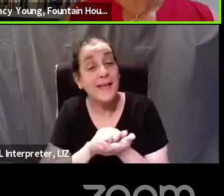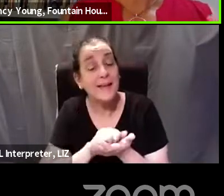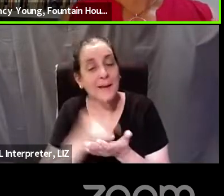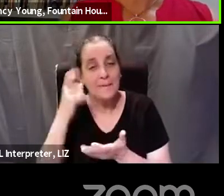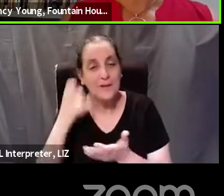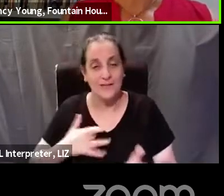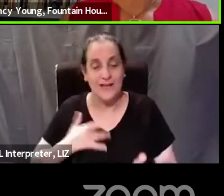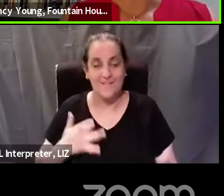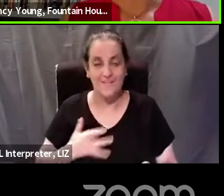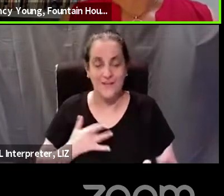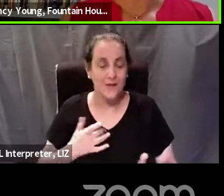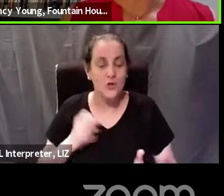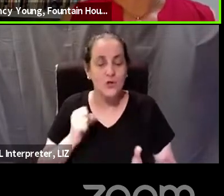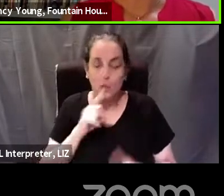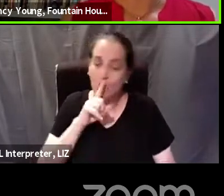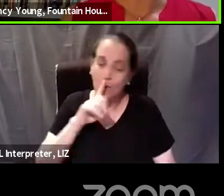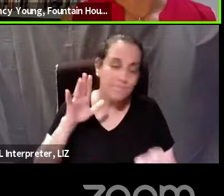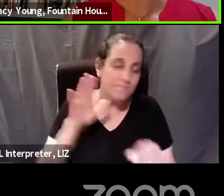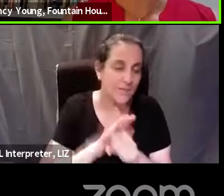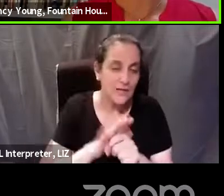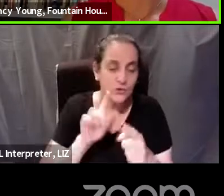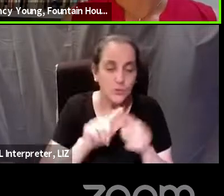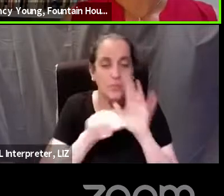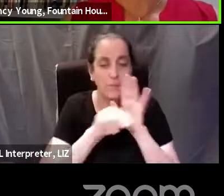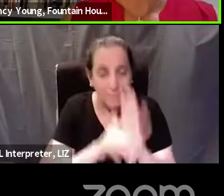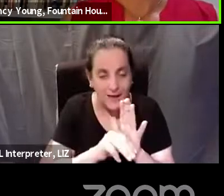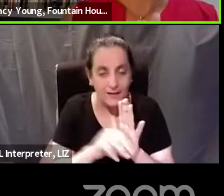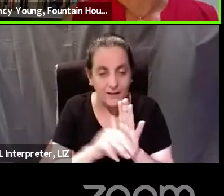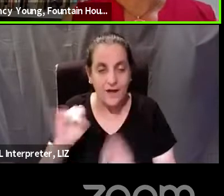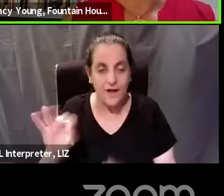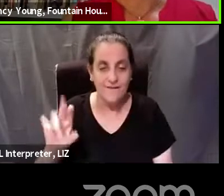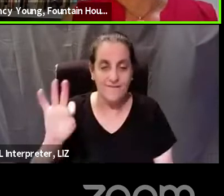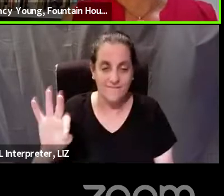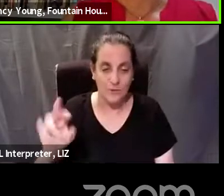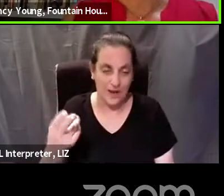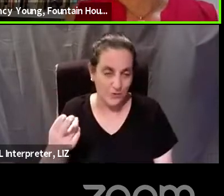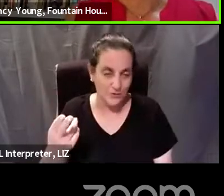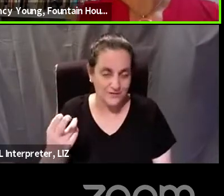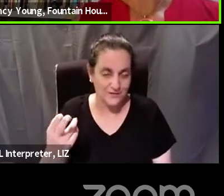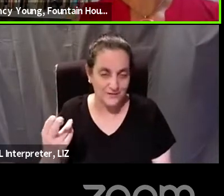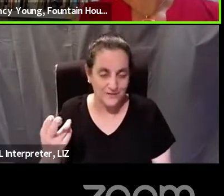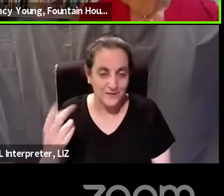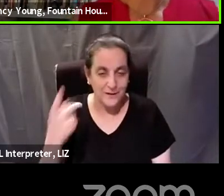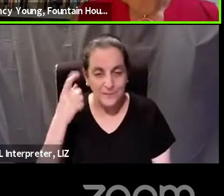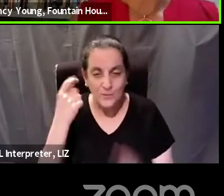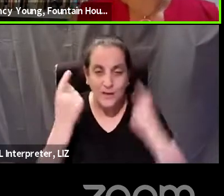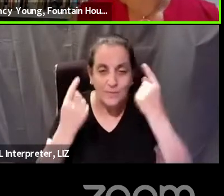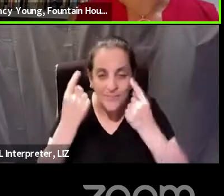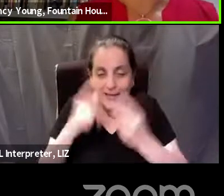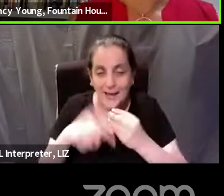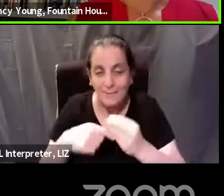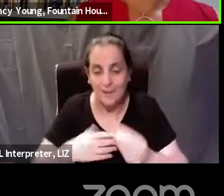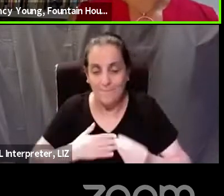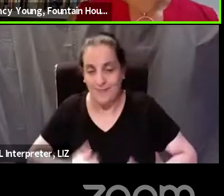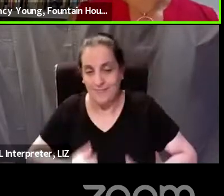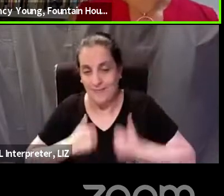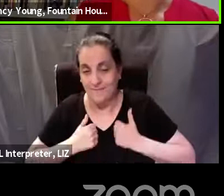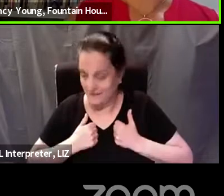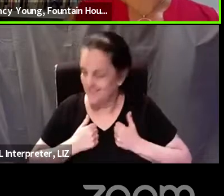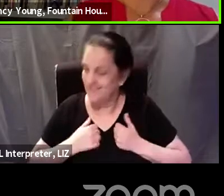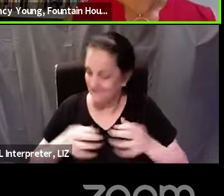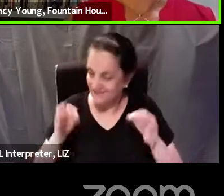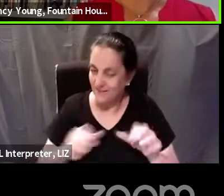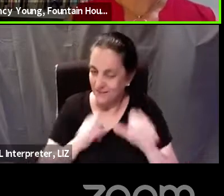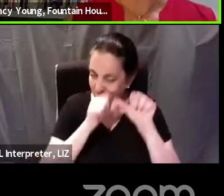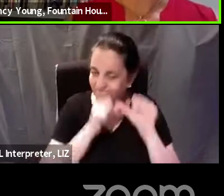feel so committed to the model of Fountain House that, you know, thinking about my life, I'm definitely going to be there for